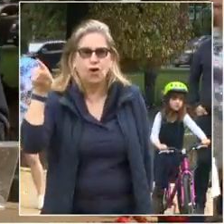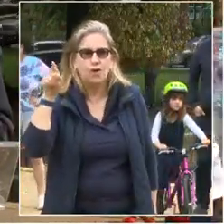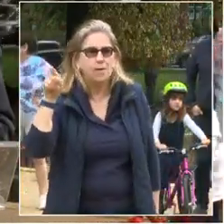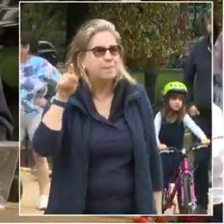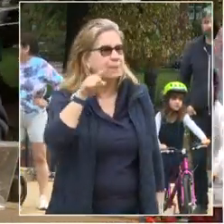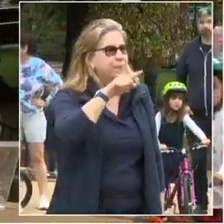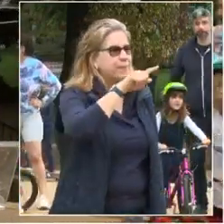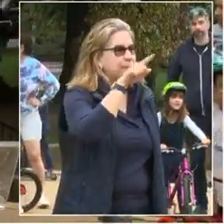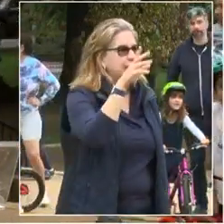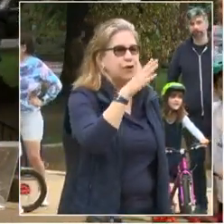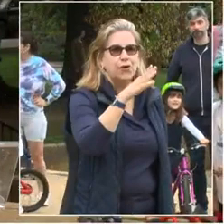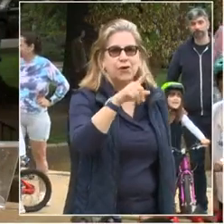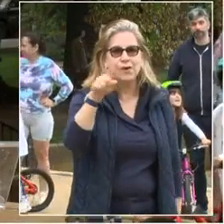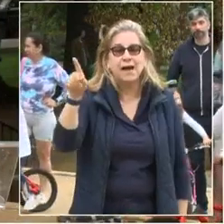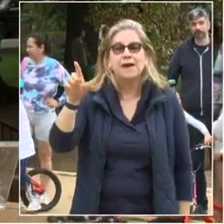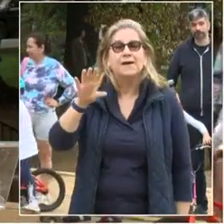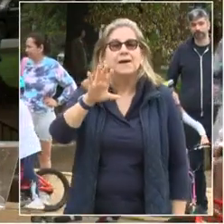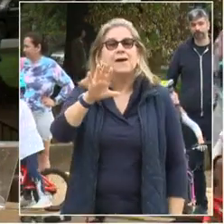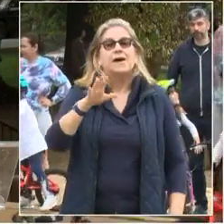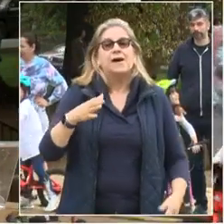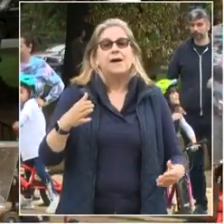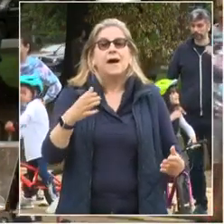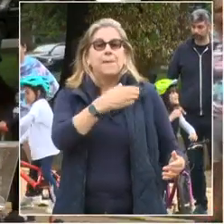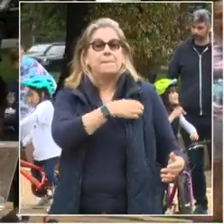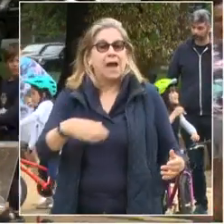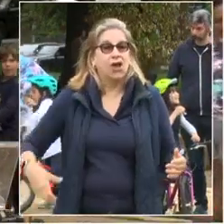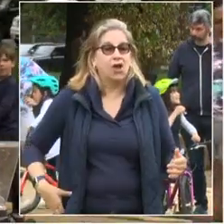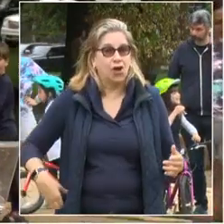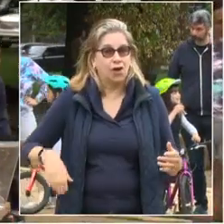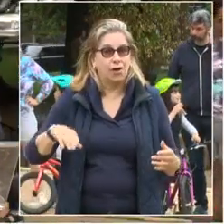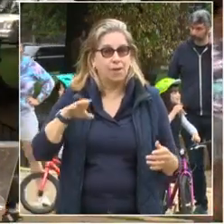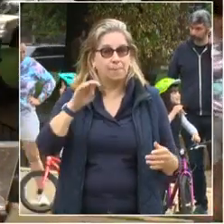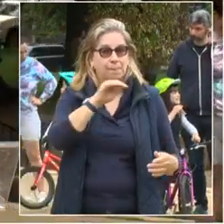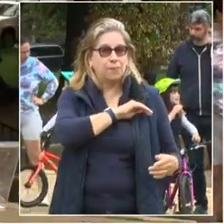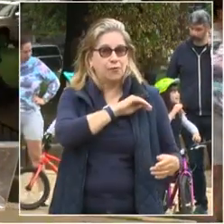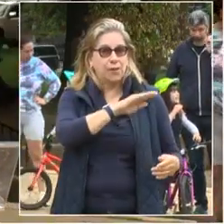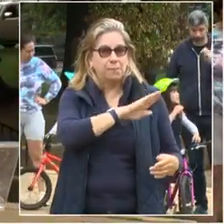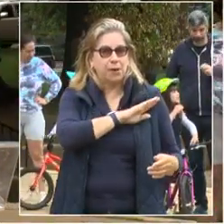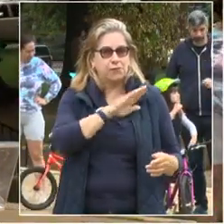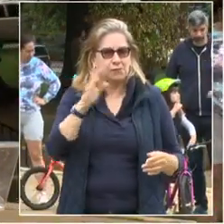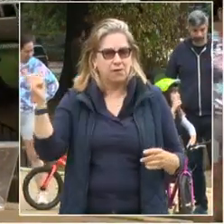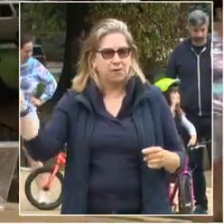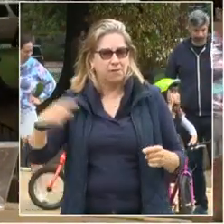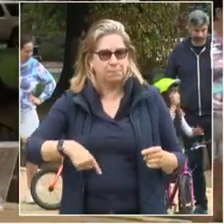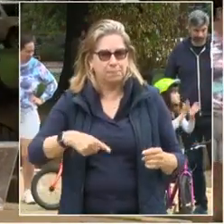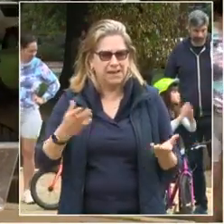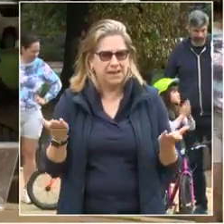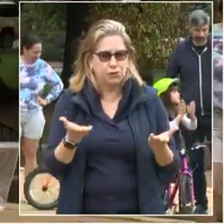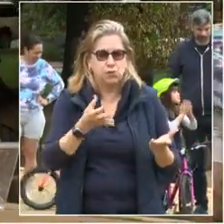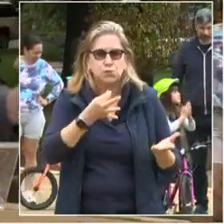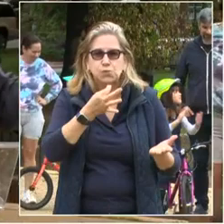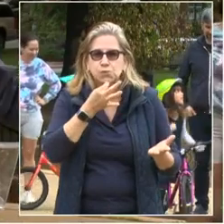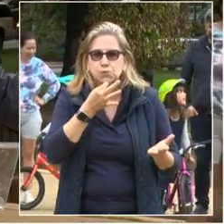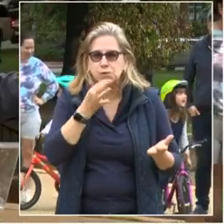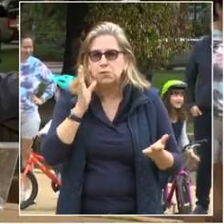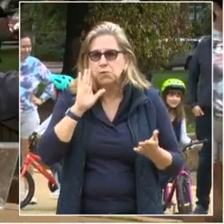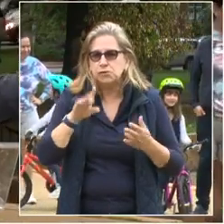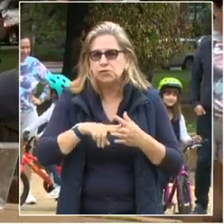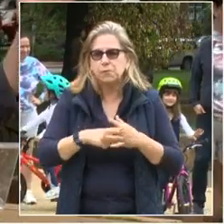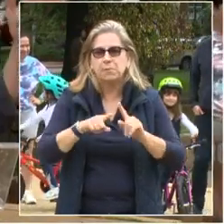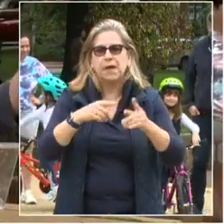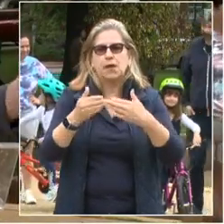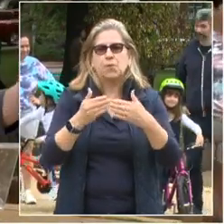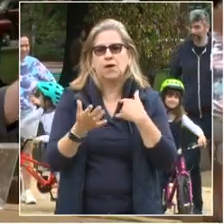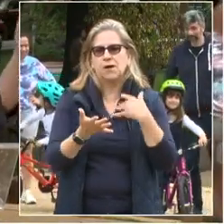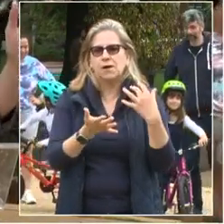All right, the mayor is en route, and so she's going to be here in just a little bit to help us kick off. But this is, as I mentioned earlier, Ward 6